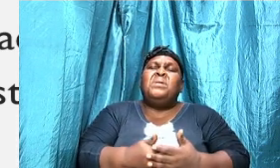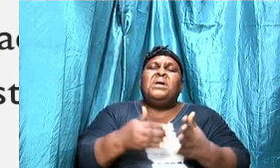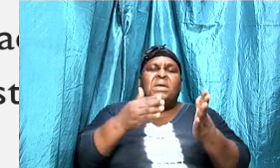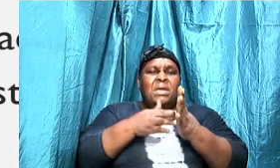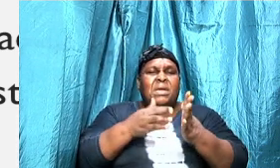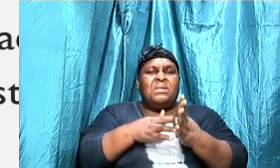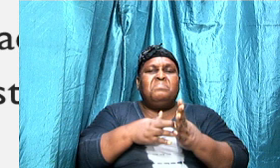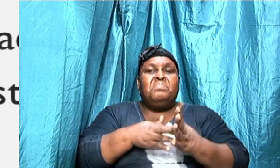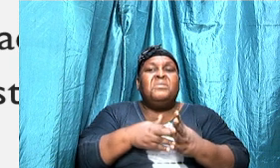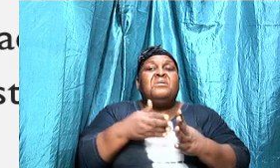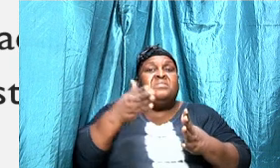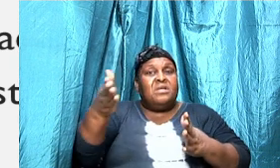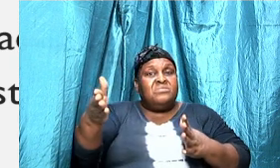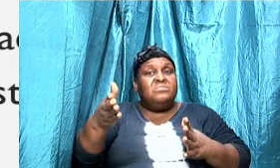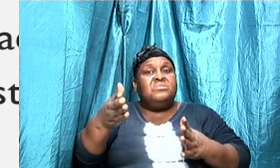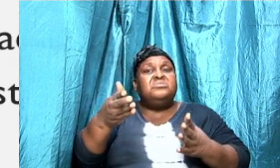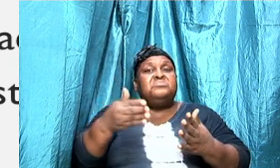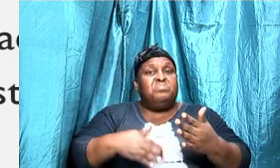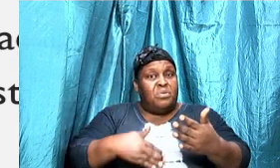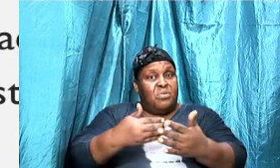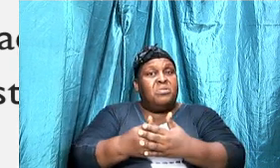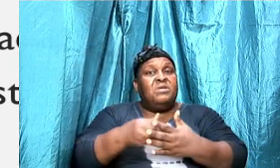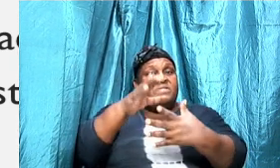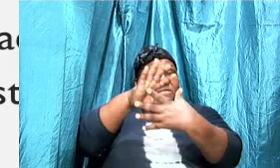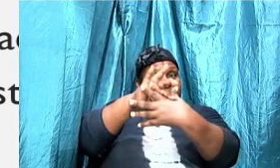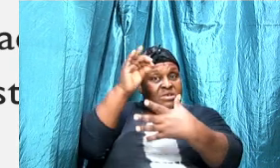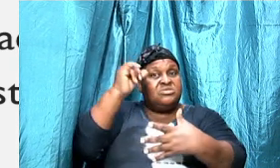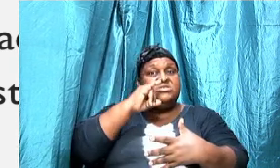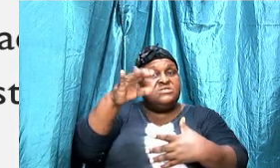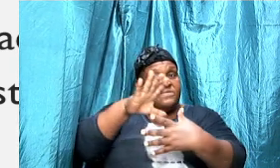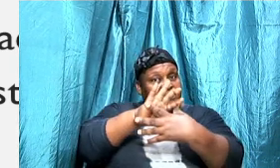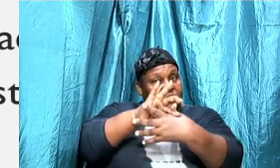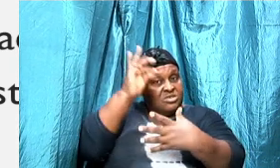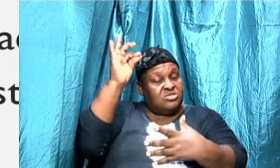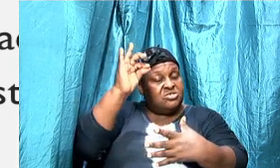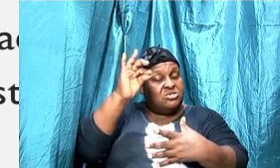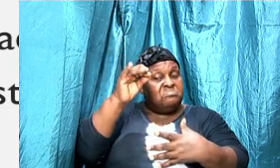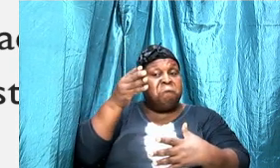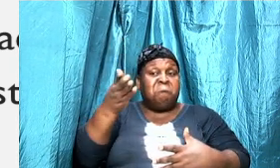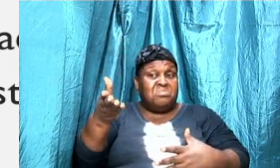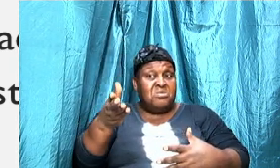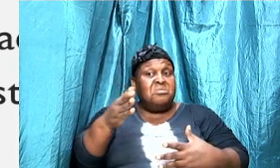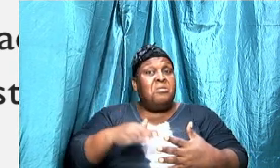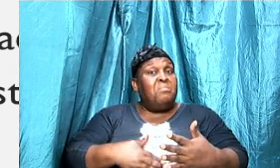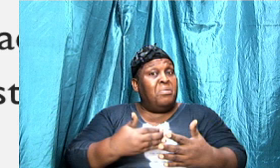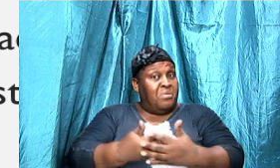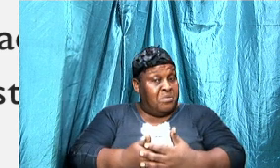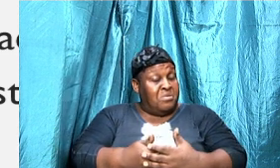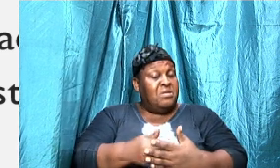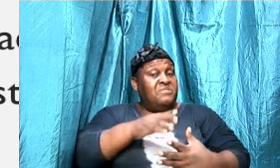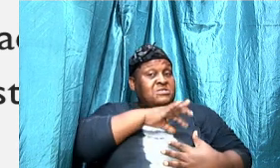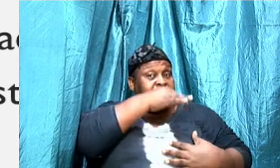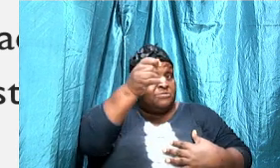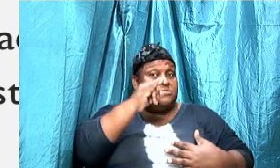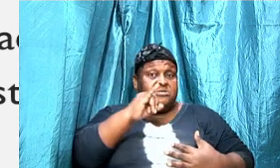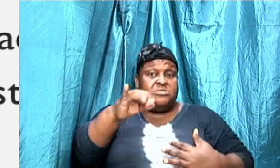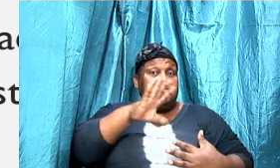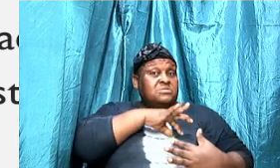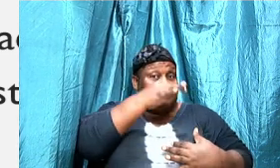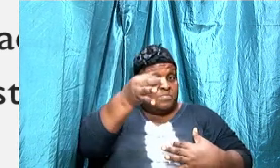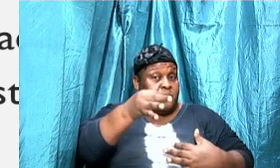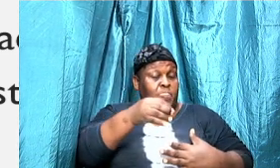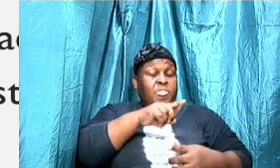the spirit is spirit. When we receive that second birth, what we receive is